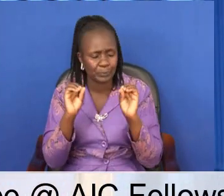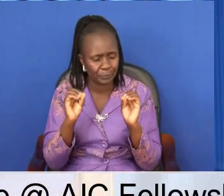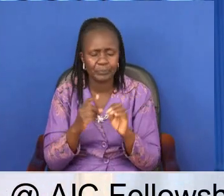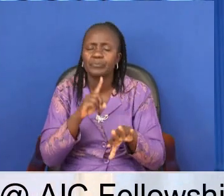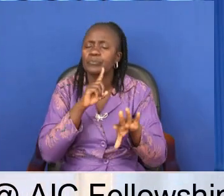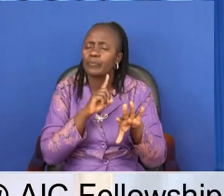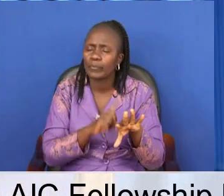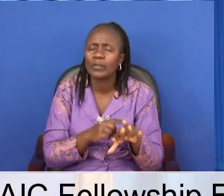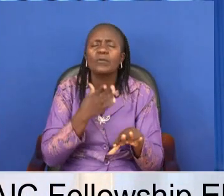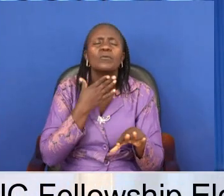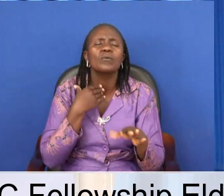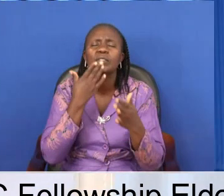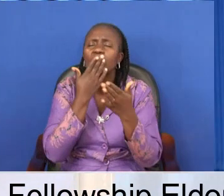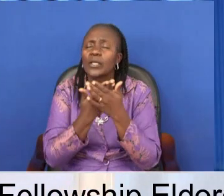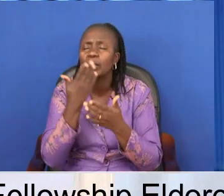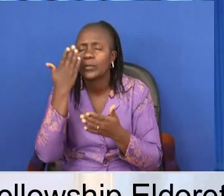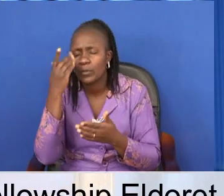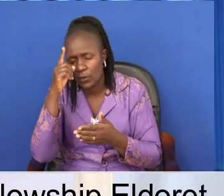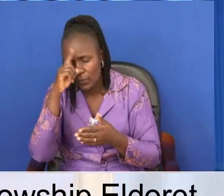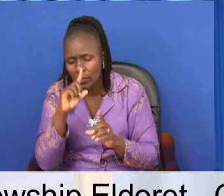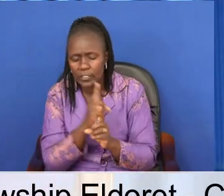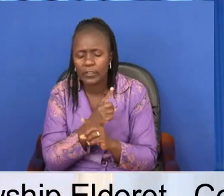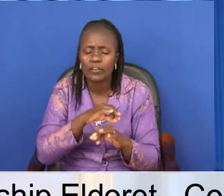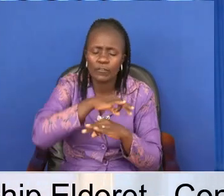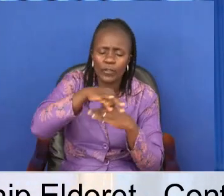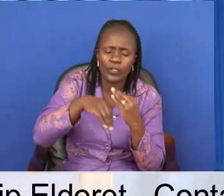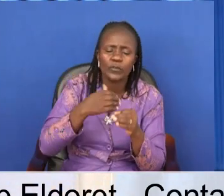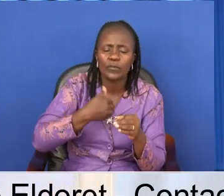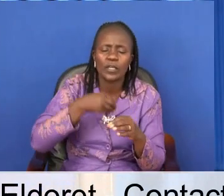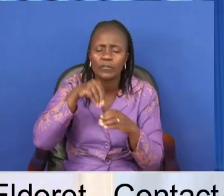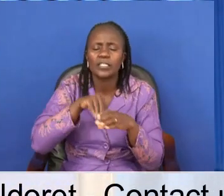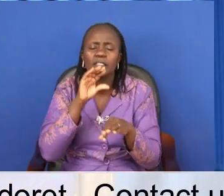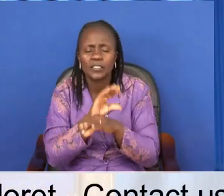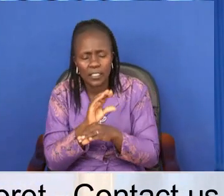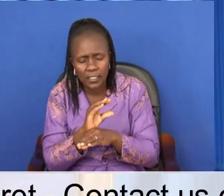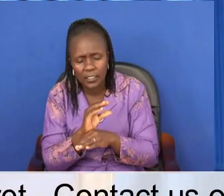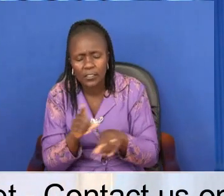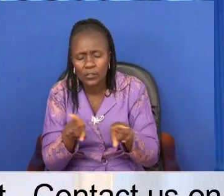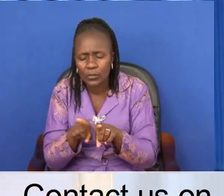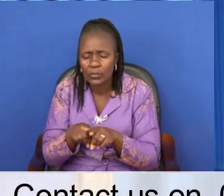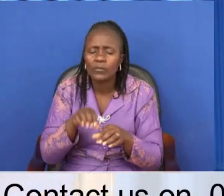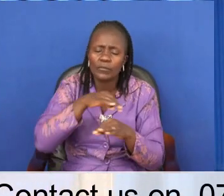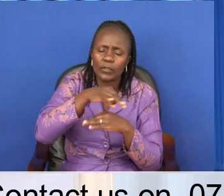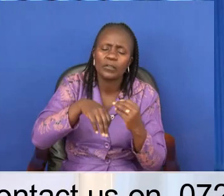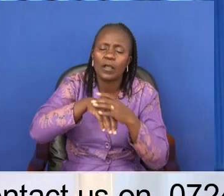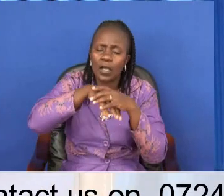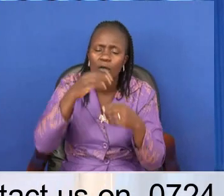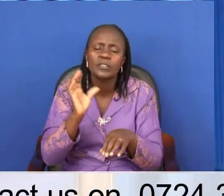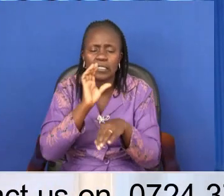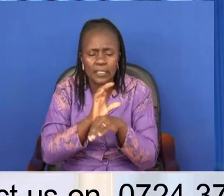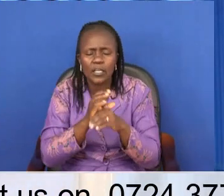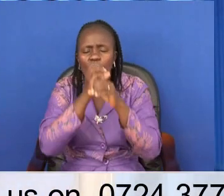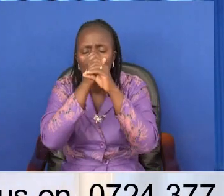this particular moment, we want to thank you for the various fellowships we have in our church and also fellowships outside this